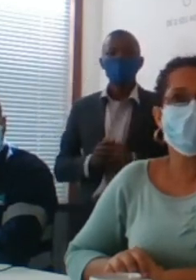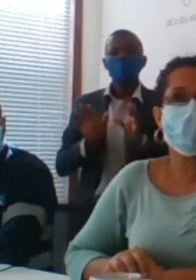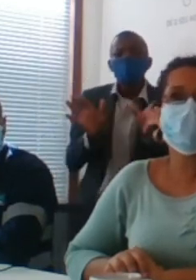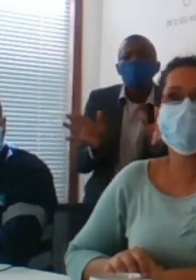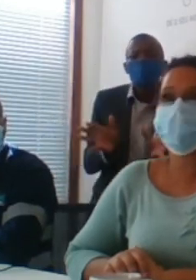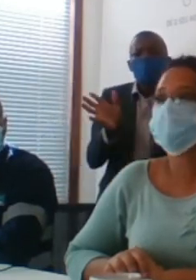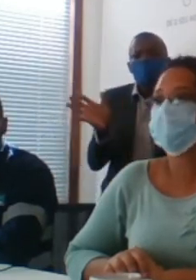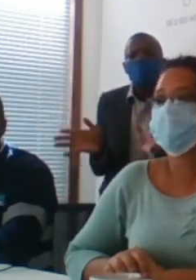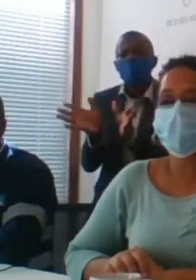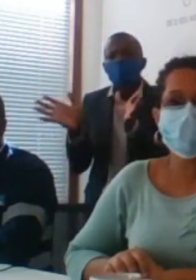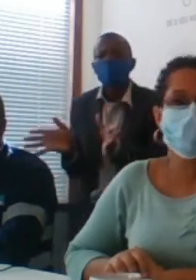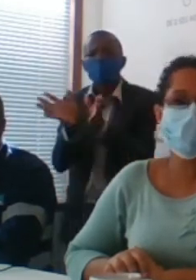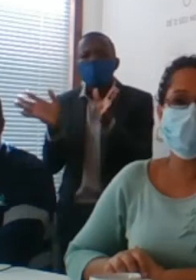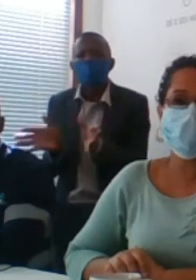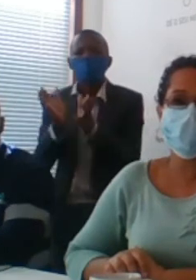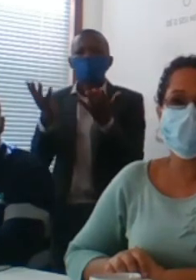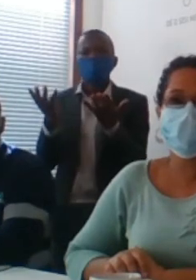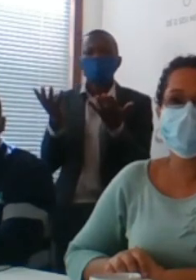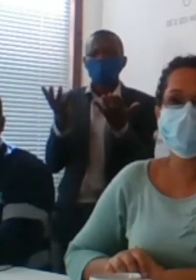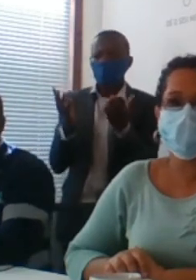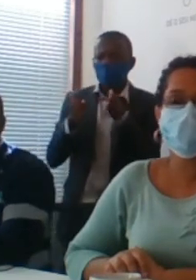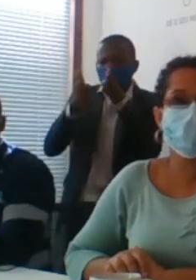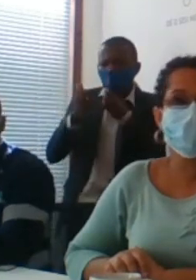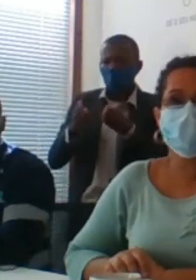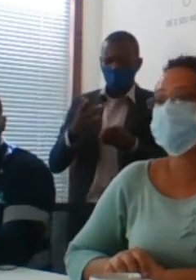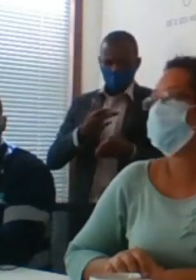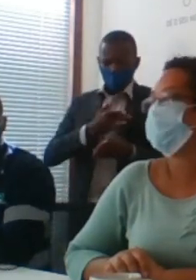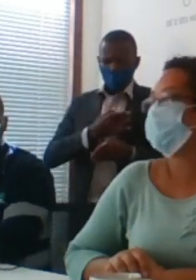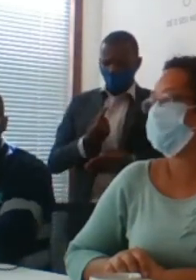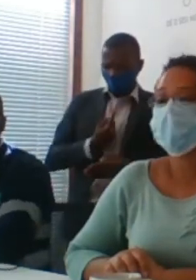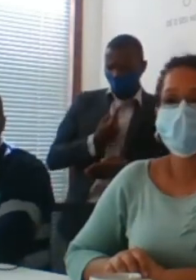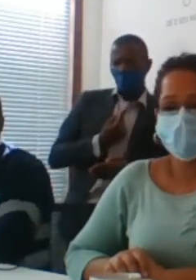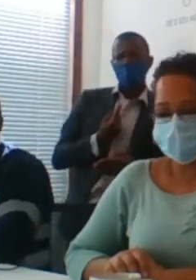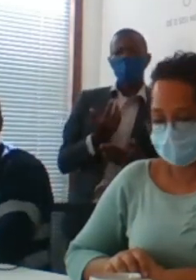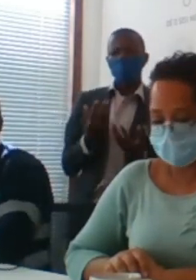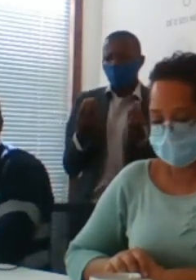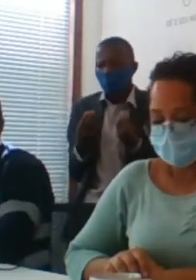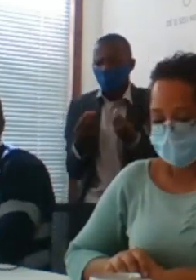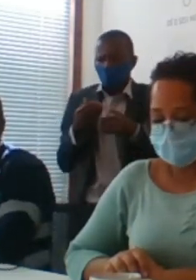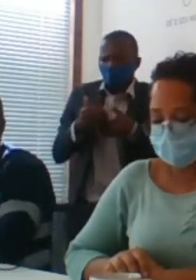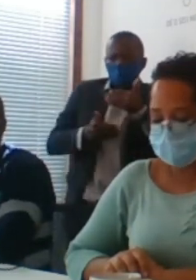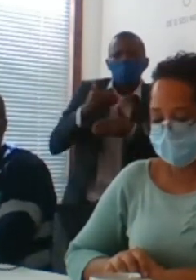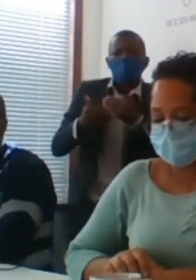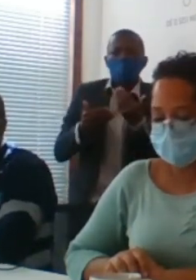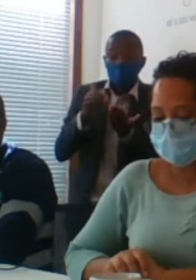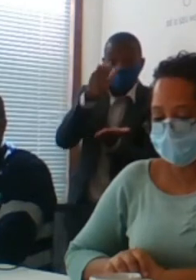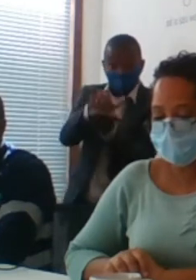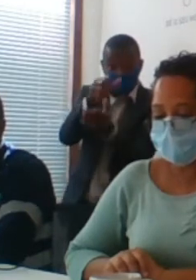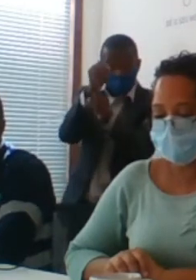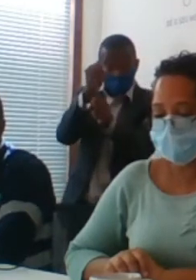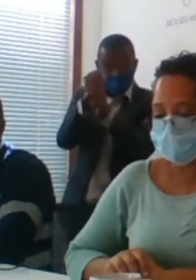promoting the skills and competencies of these special skill talents into the workplace. I'm going to pass